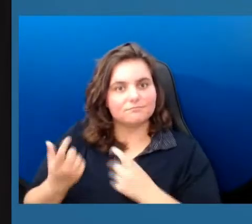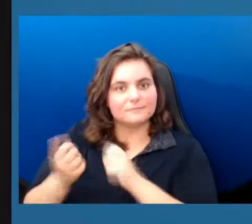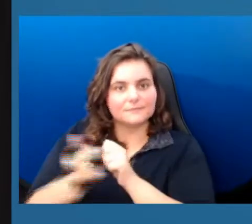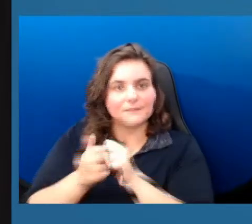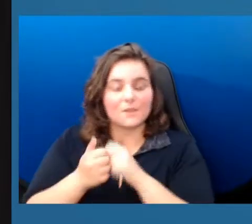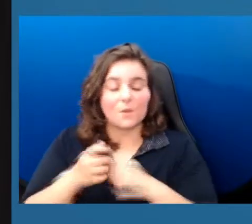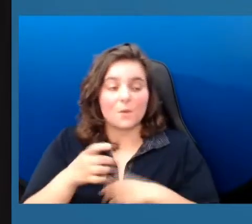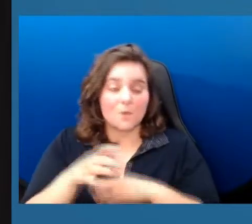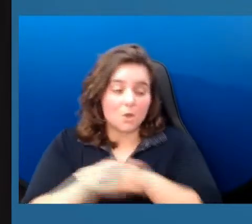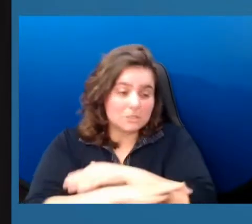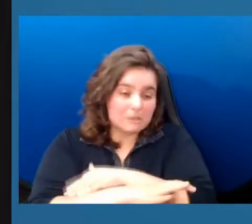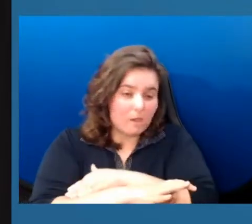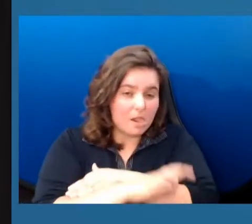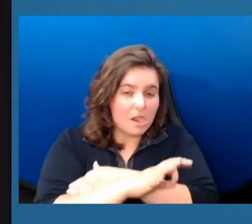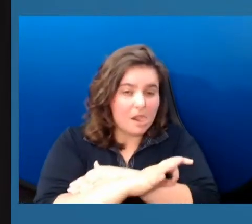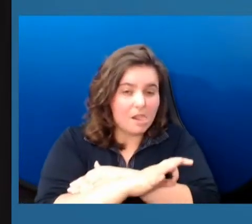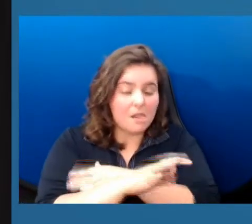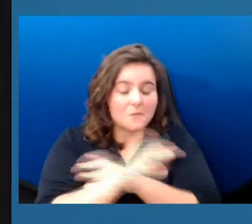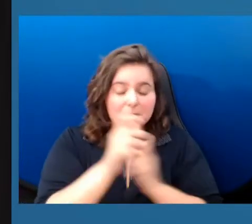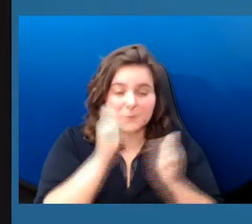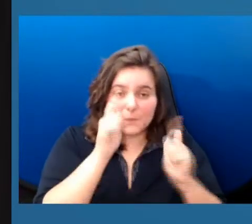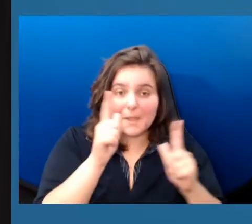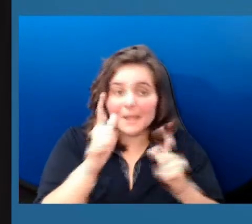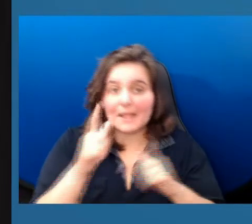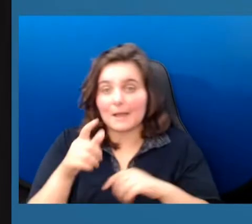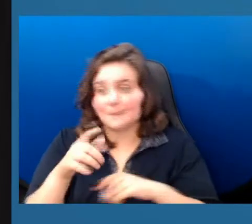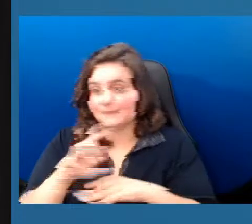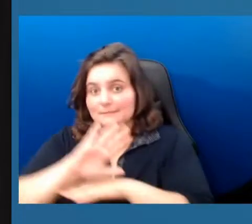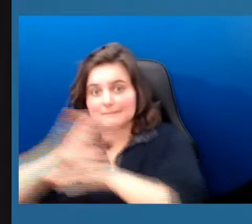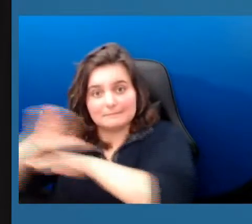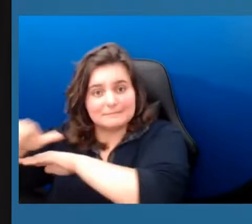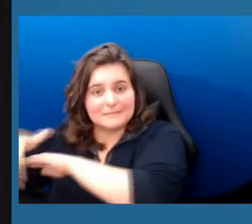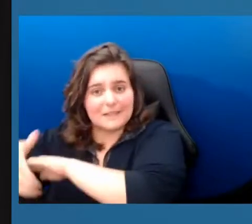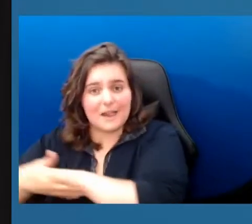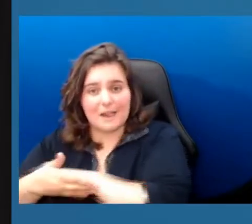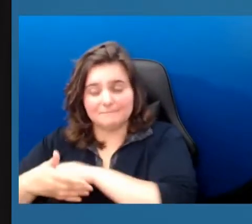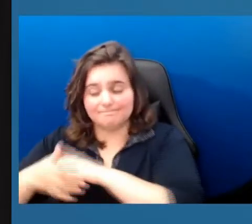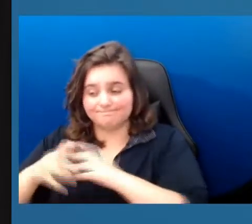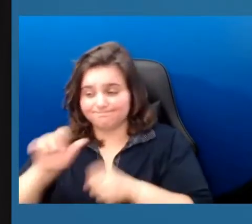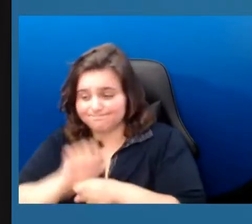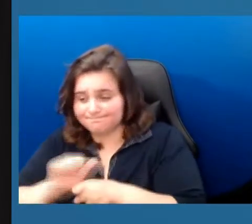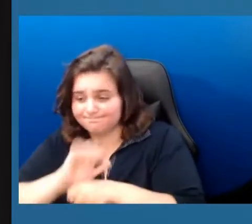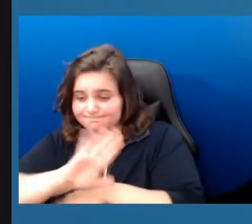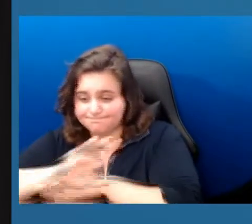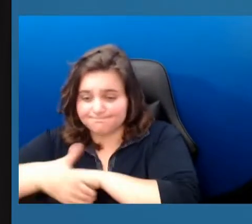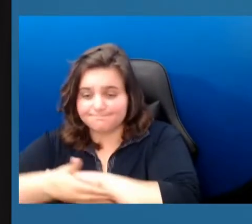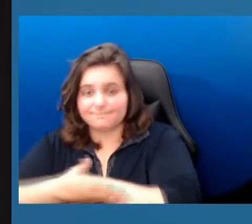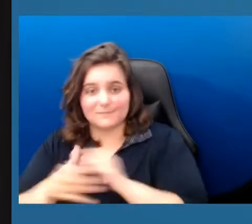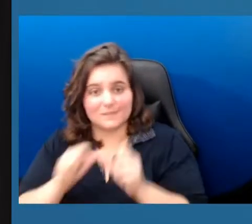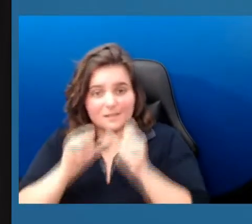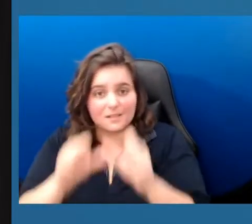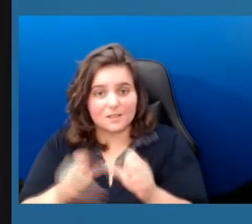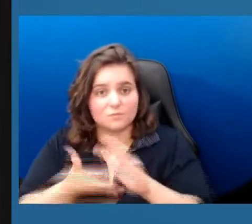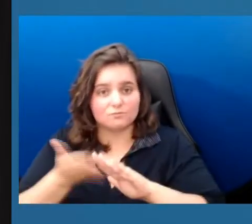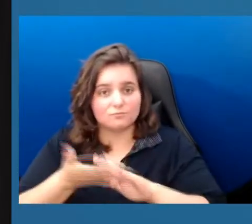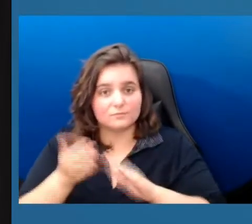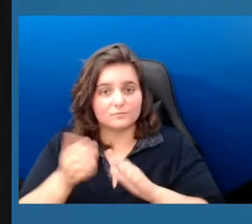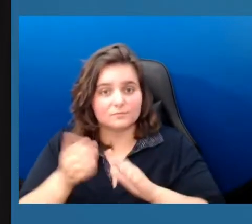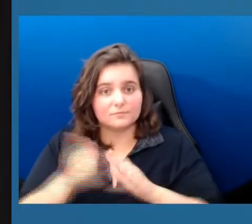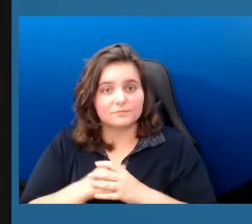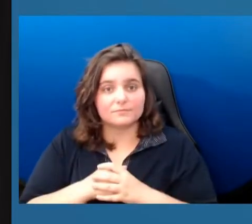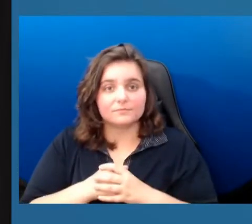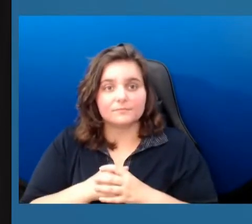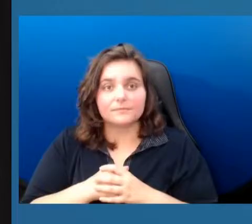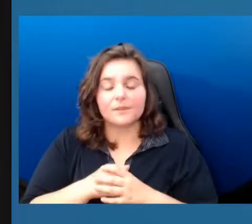it sets just to build something worthwhile. In 2018, my mother Simone and I opened